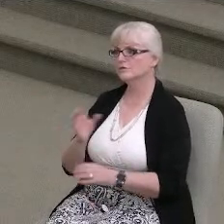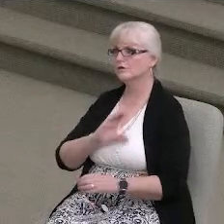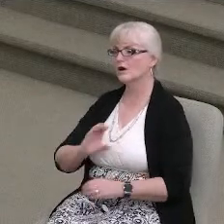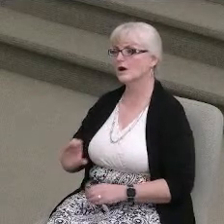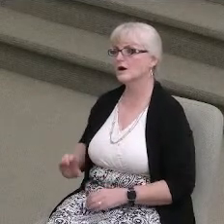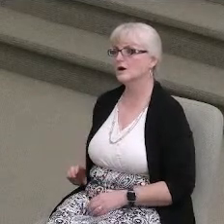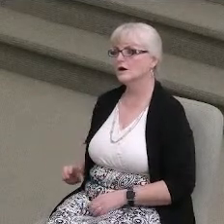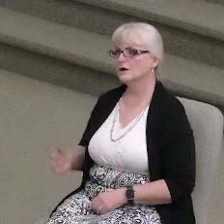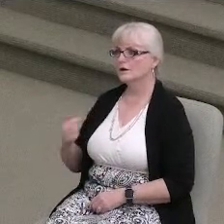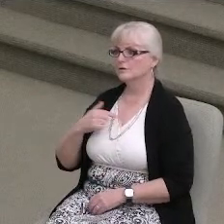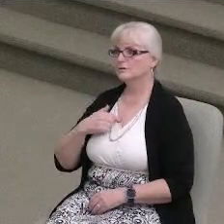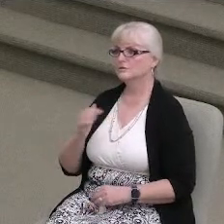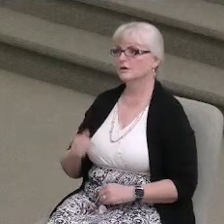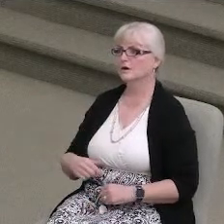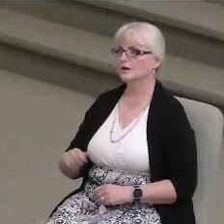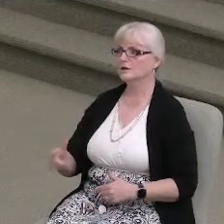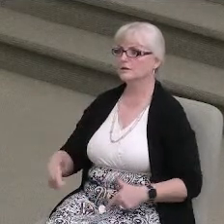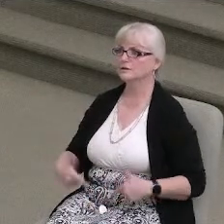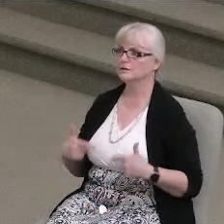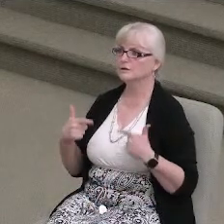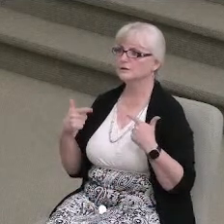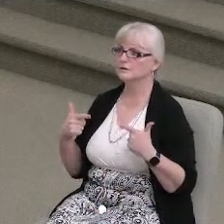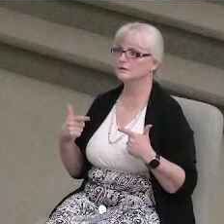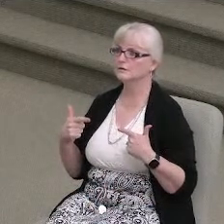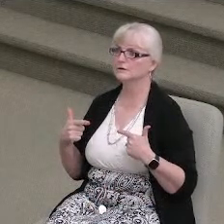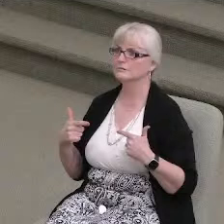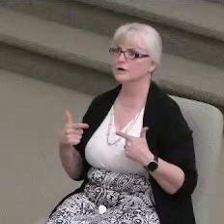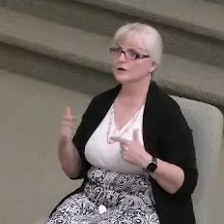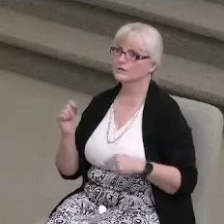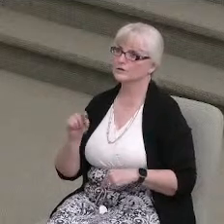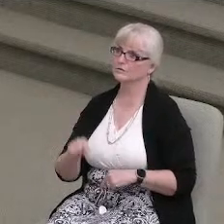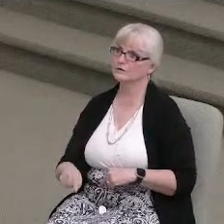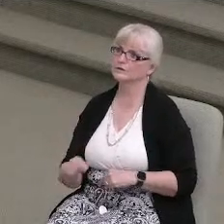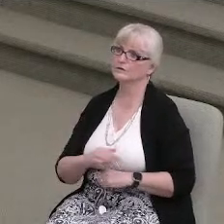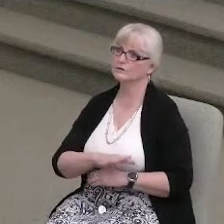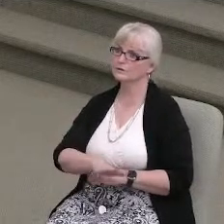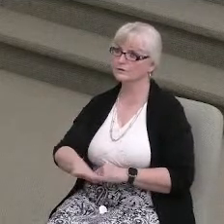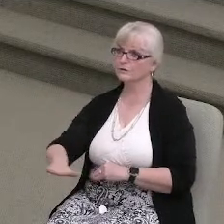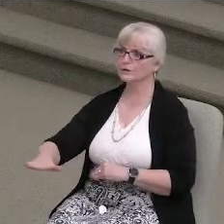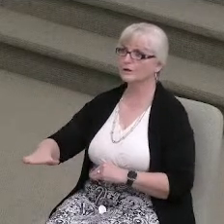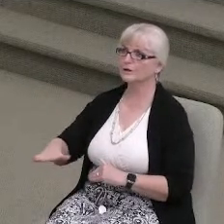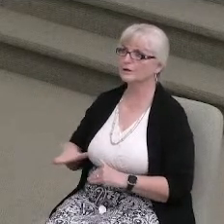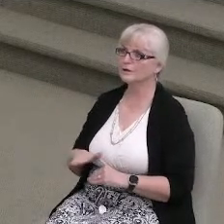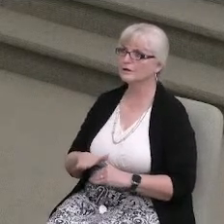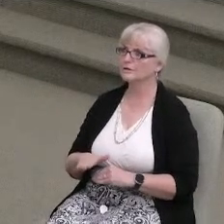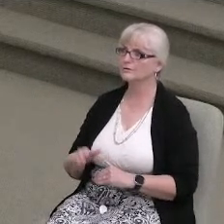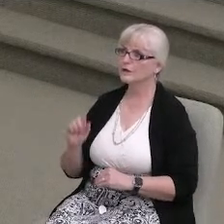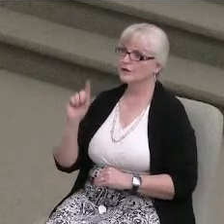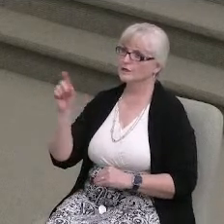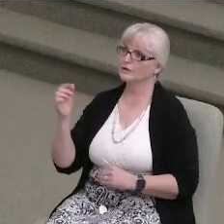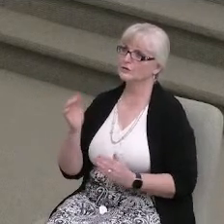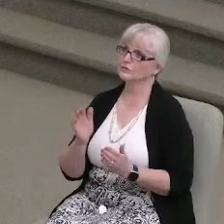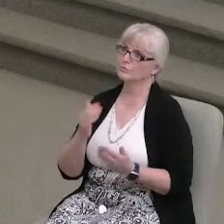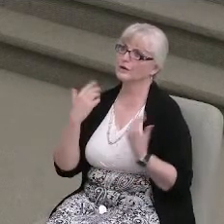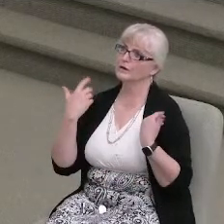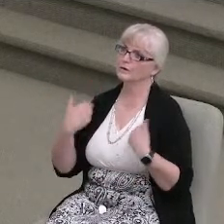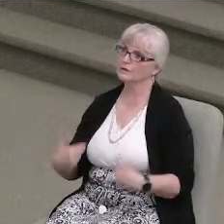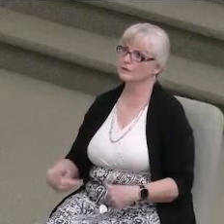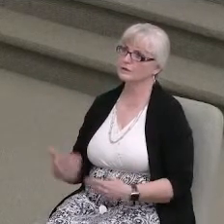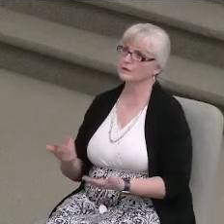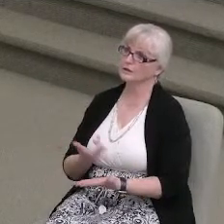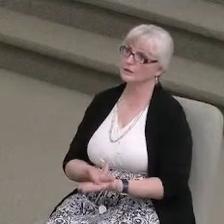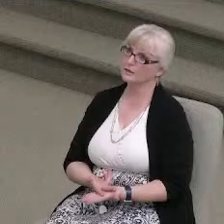of Christ I live. There in the ground his